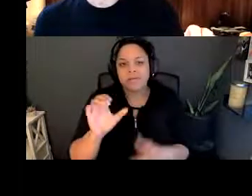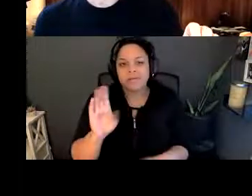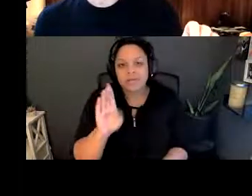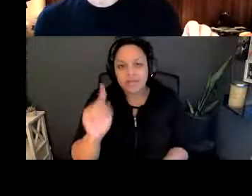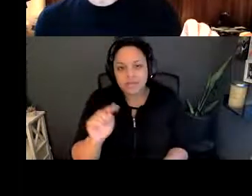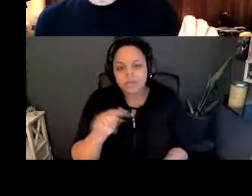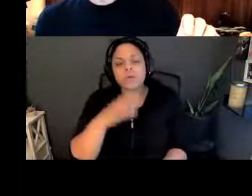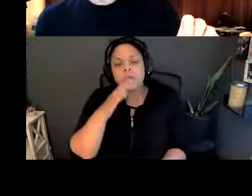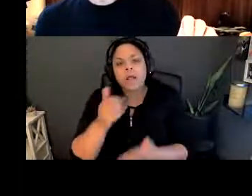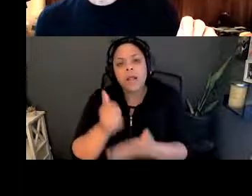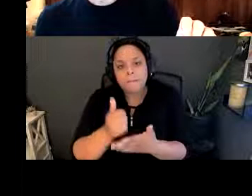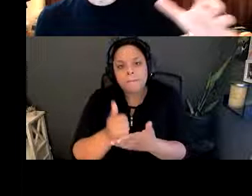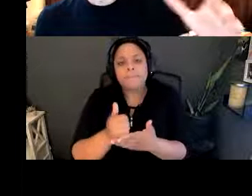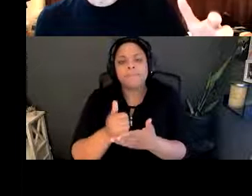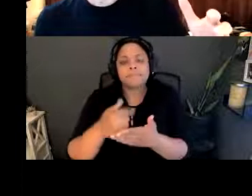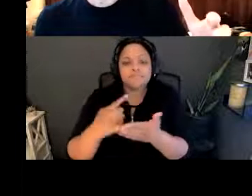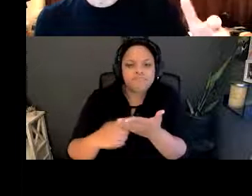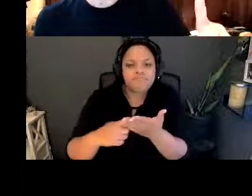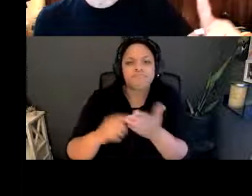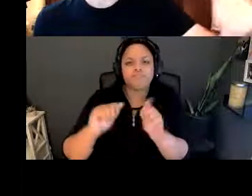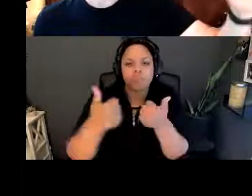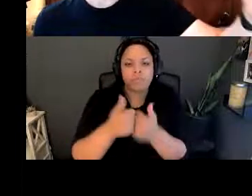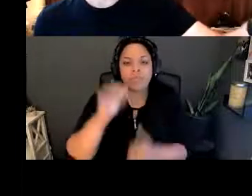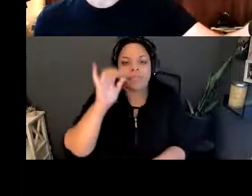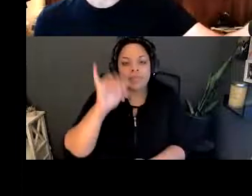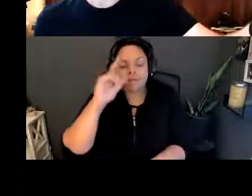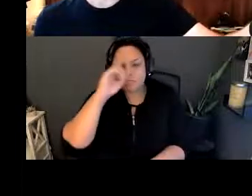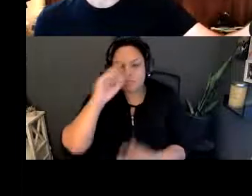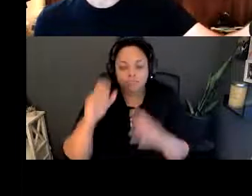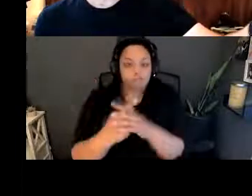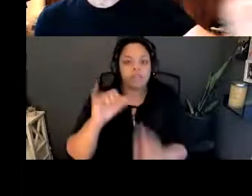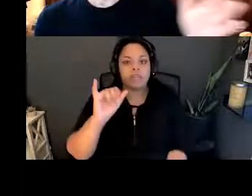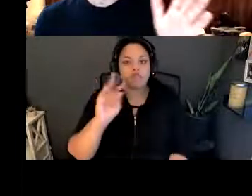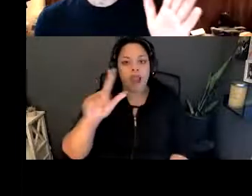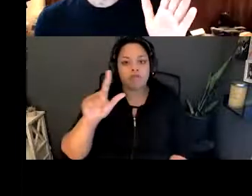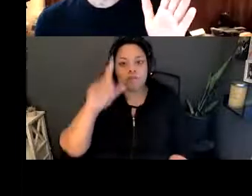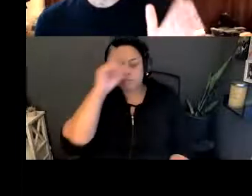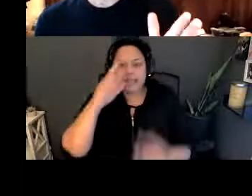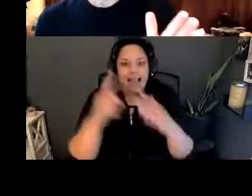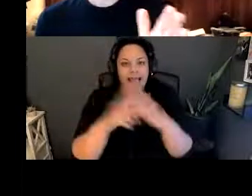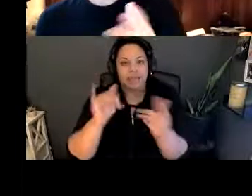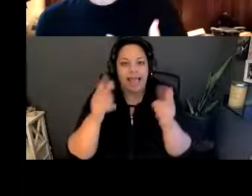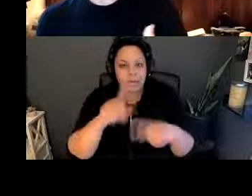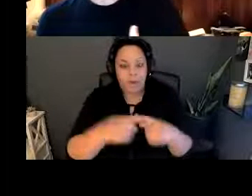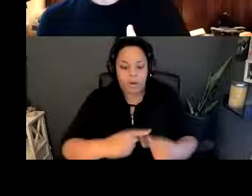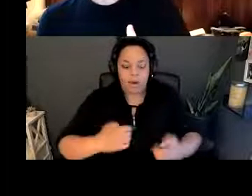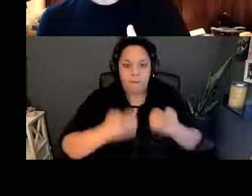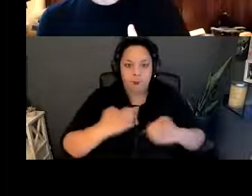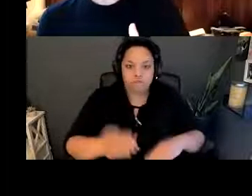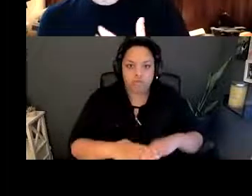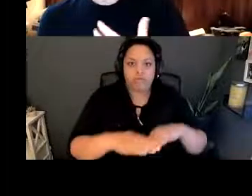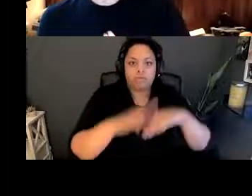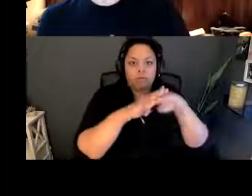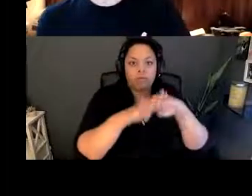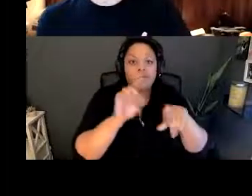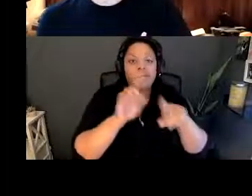challenge the irrational cognitions that give rise to that emotion. Mindfulness, we're just helping them pay attention